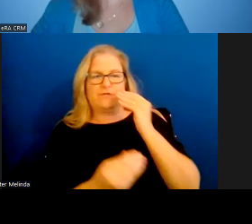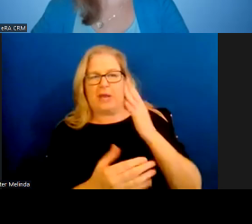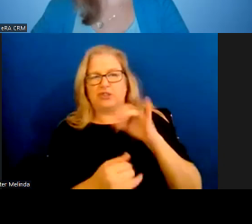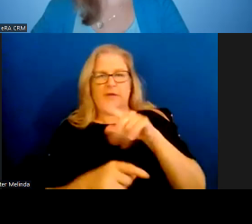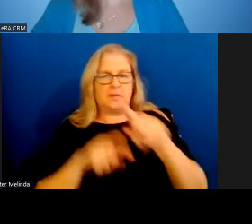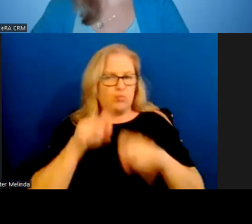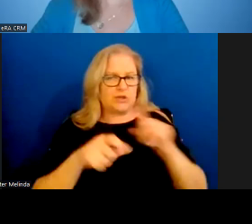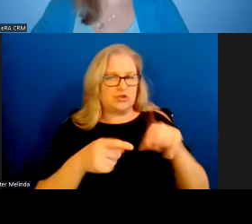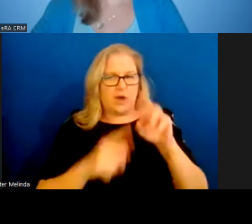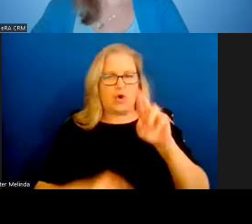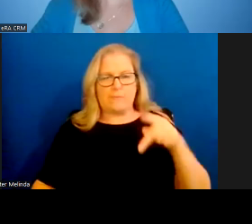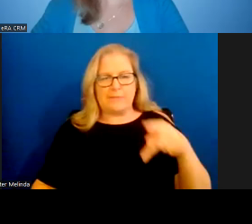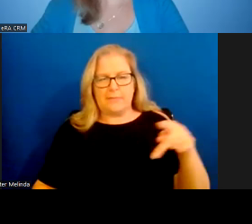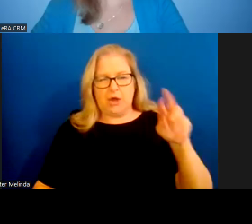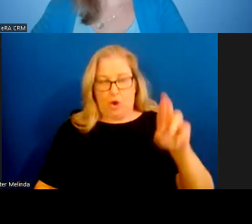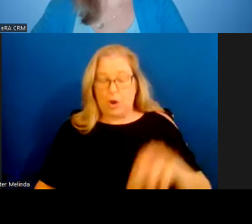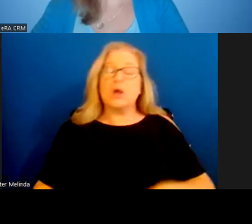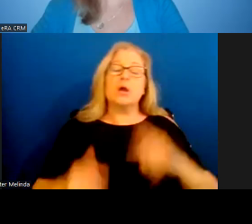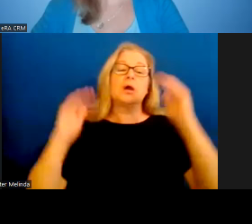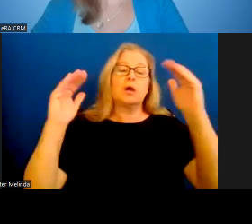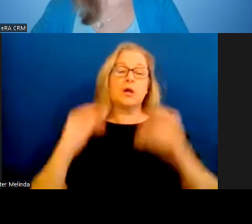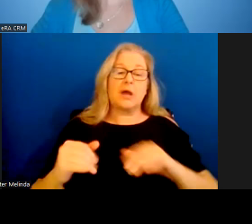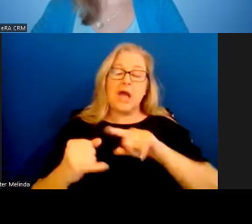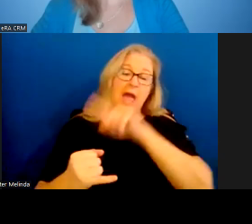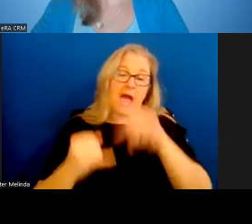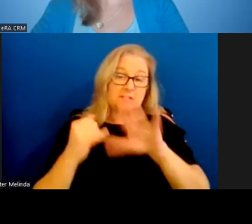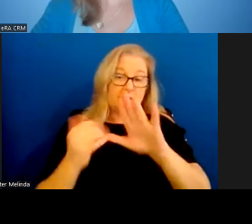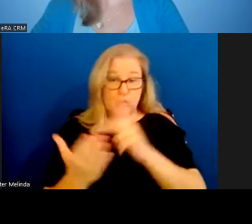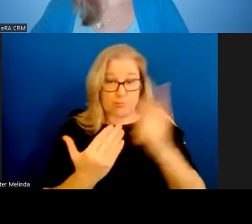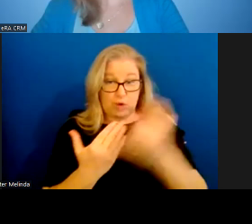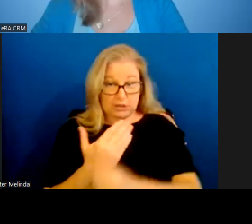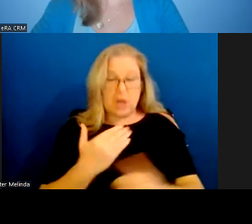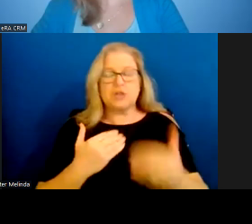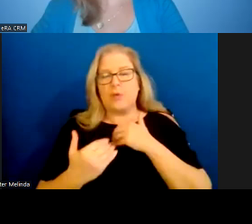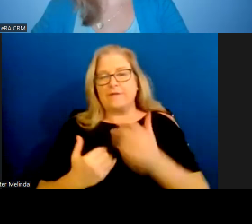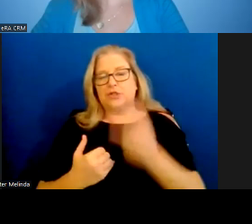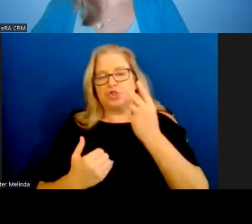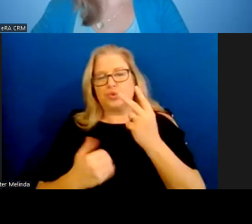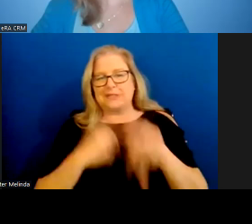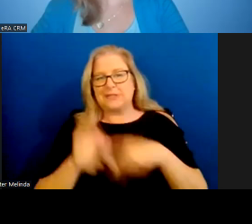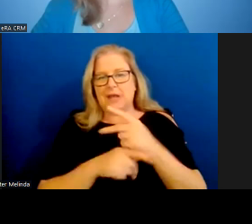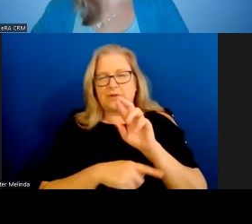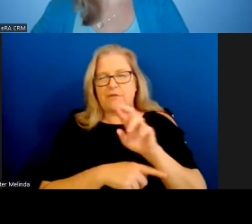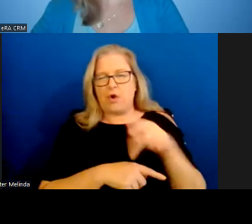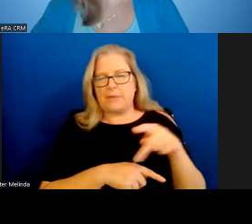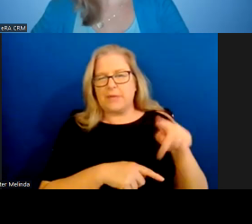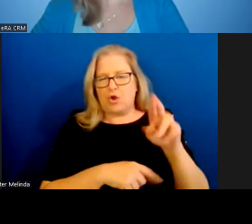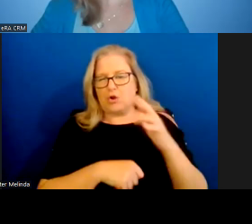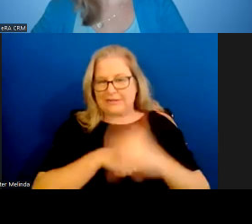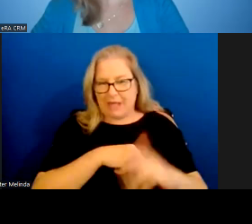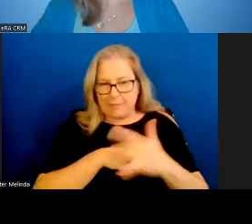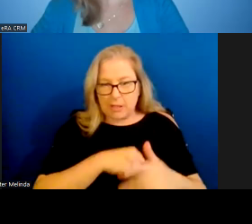with the RPPR. Now, when you get to the end of your project, you have 2 types of RPPRs that are available to